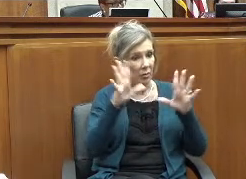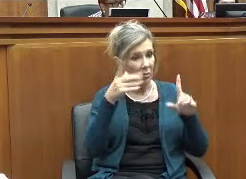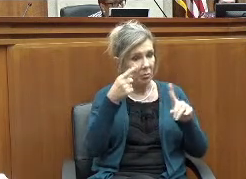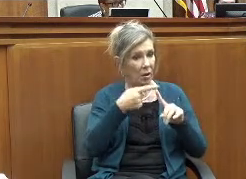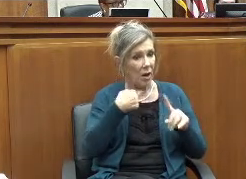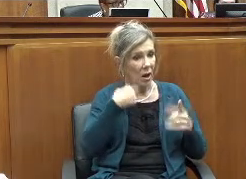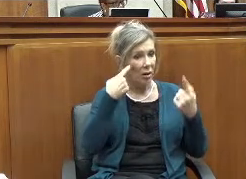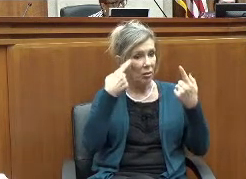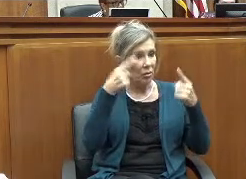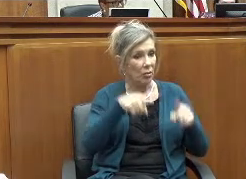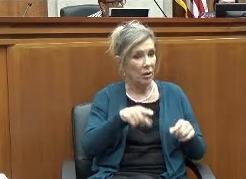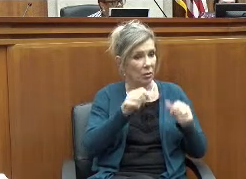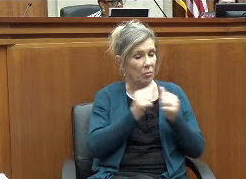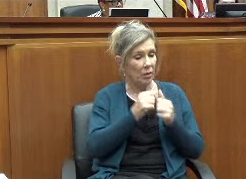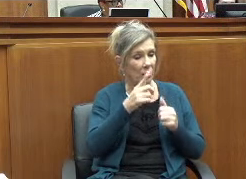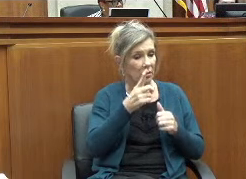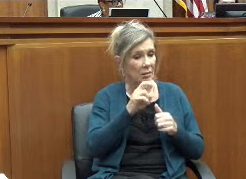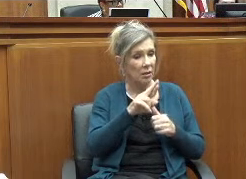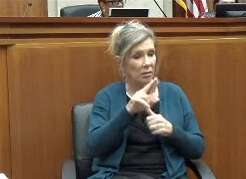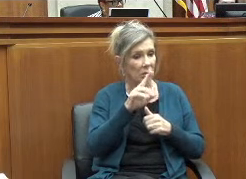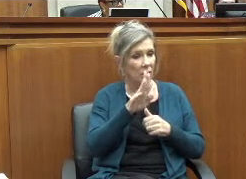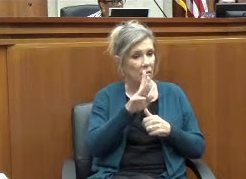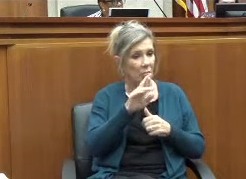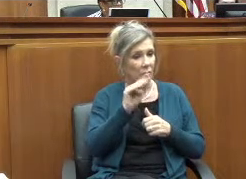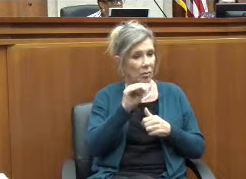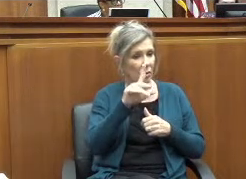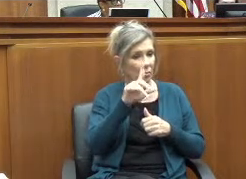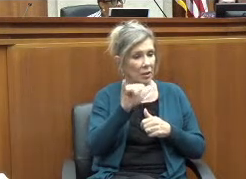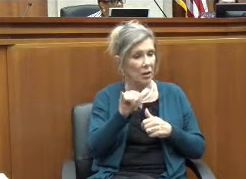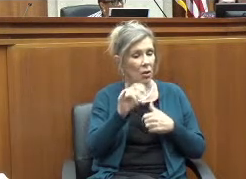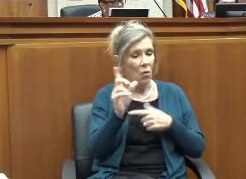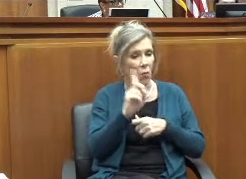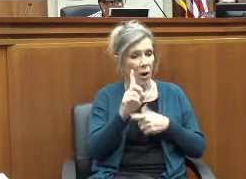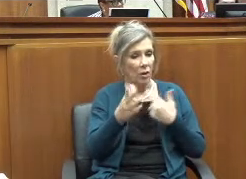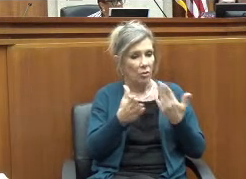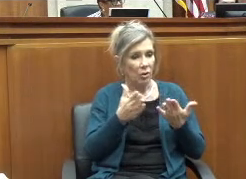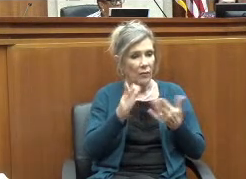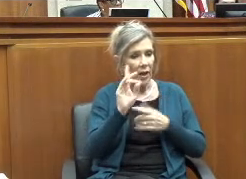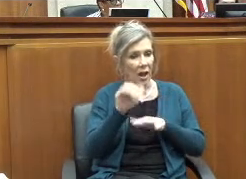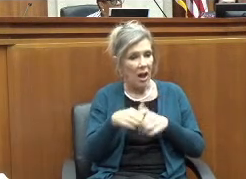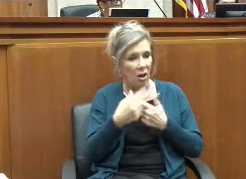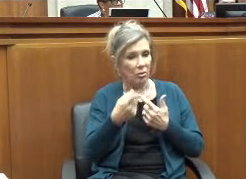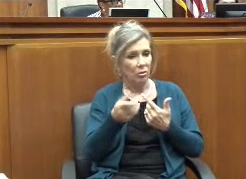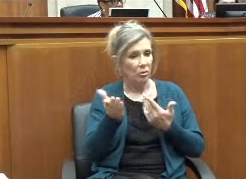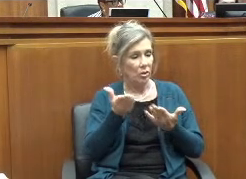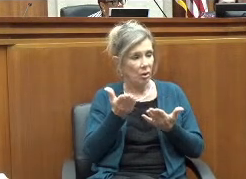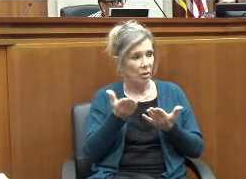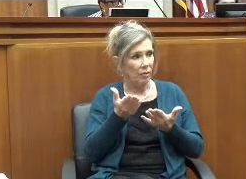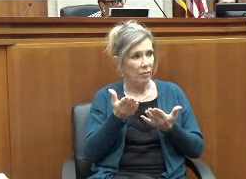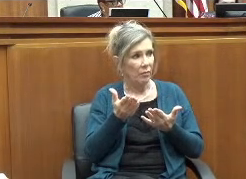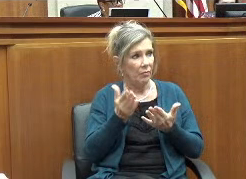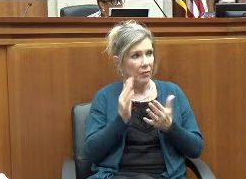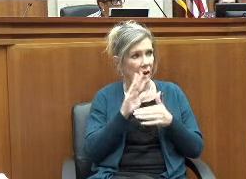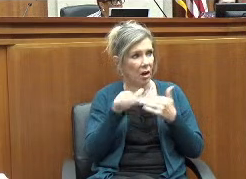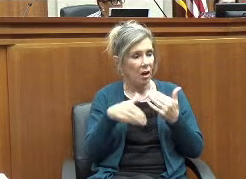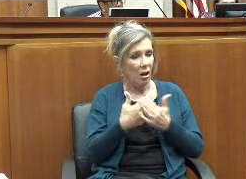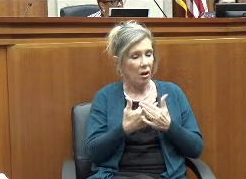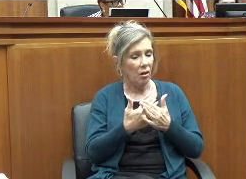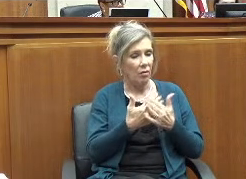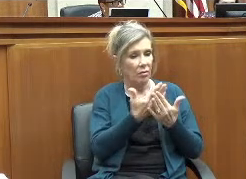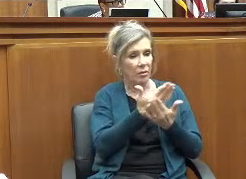discretion sometimes on where you can serve, how you serve. I mean, all of our speech that's done online,